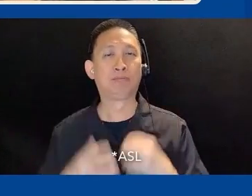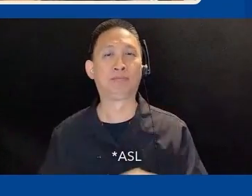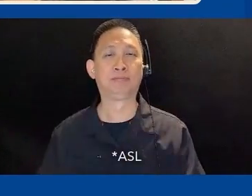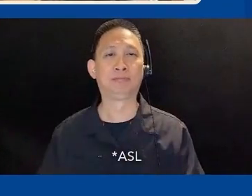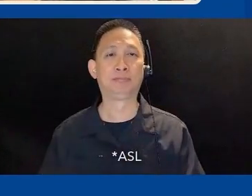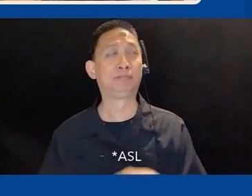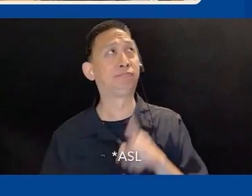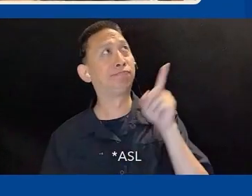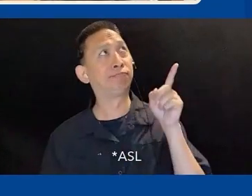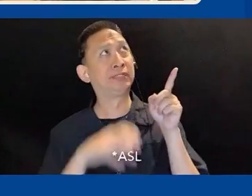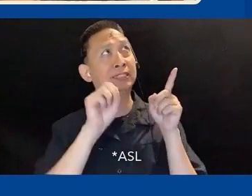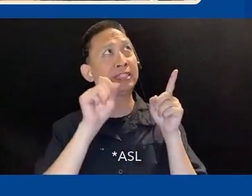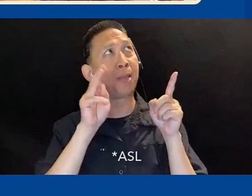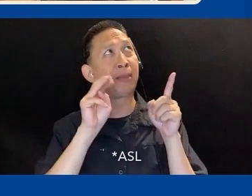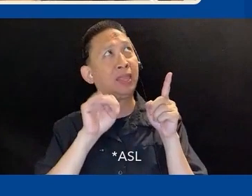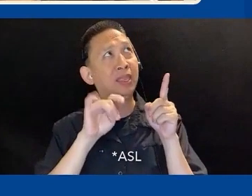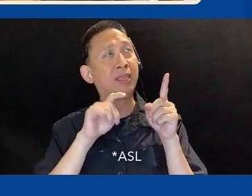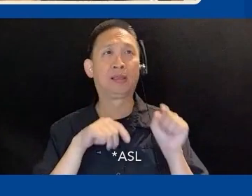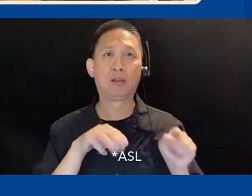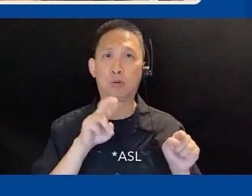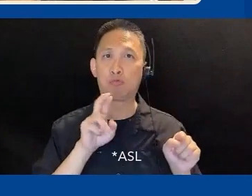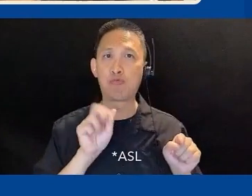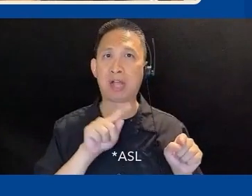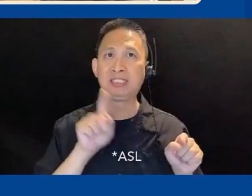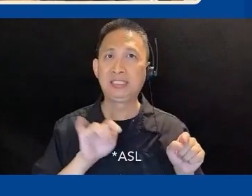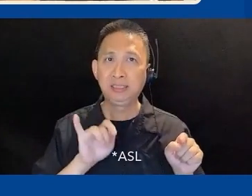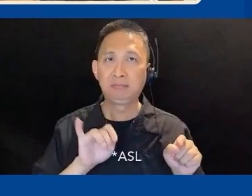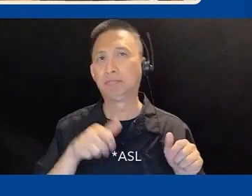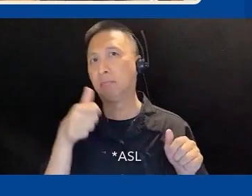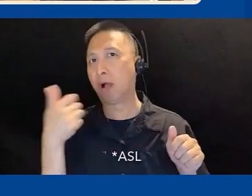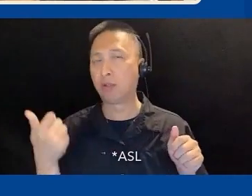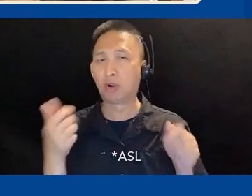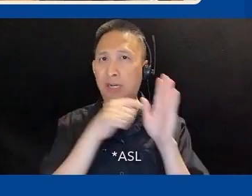stories or examples of how